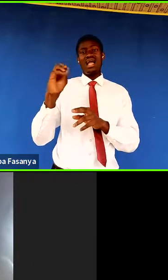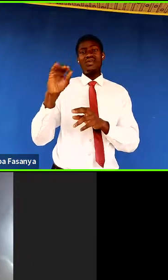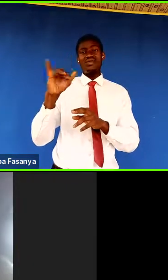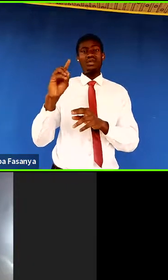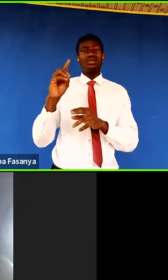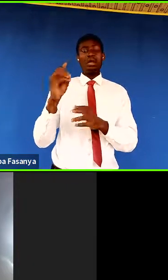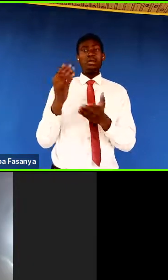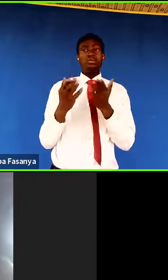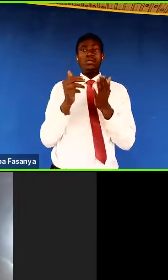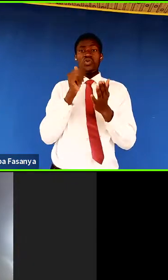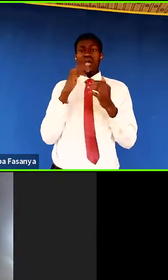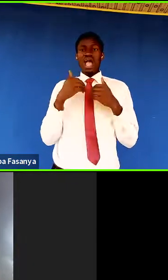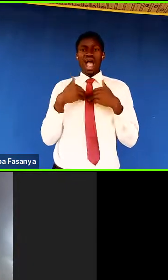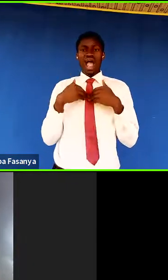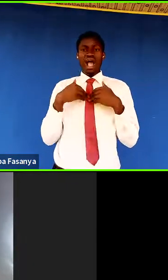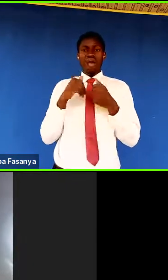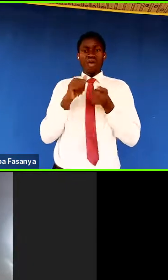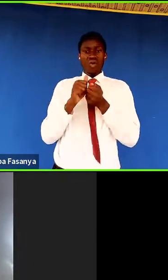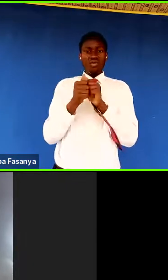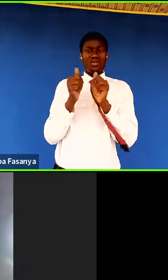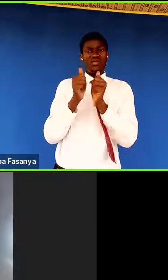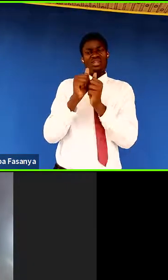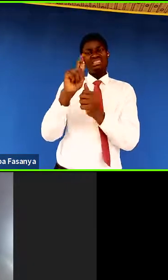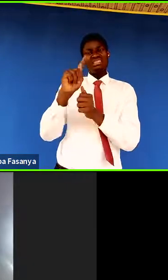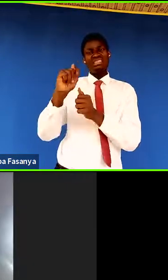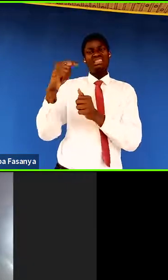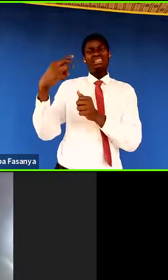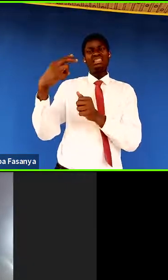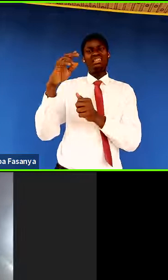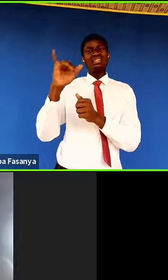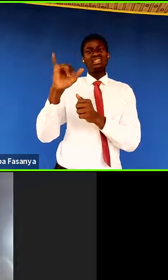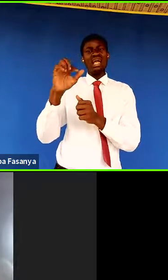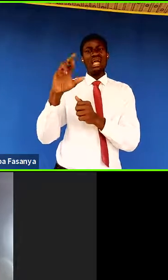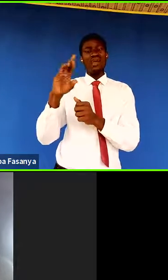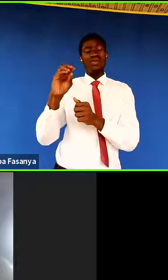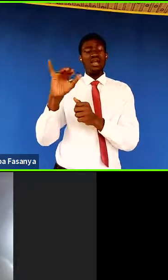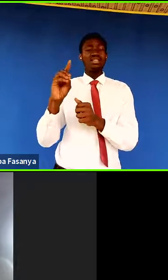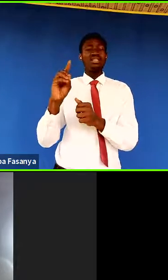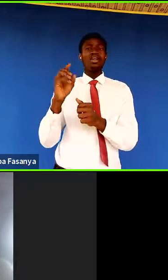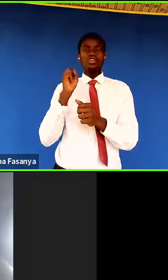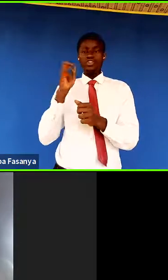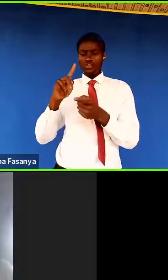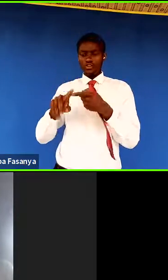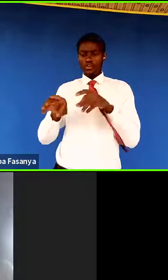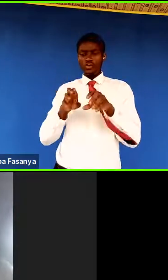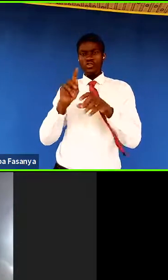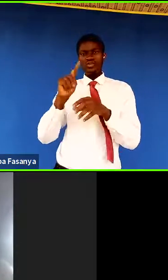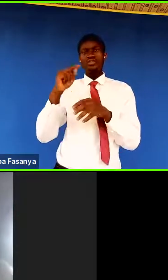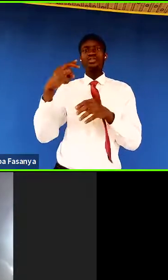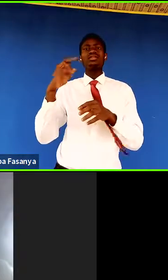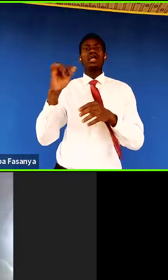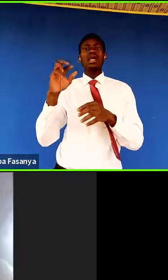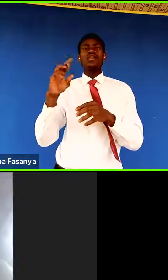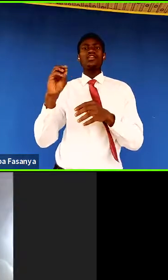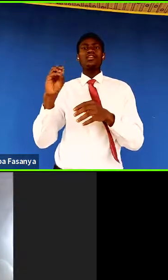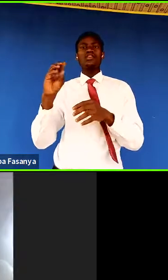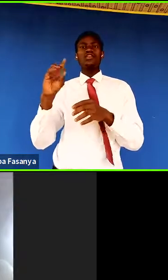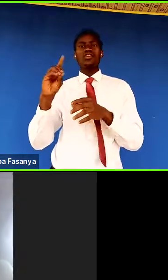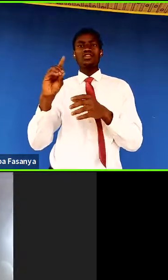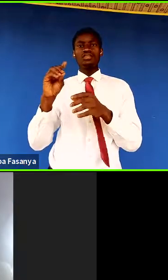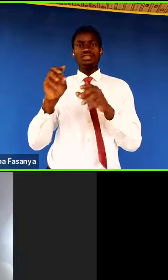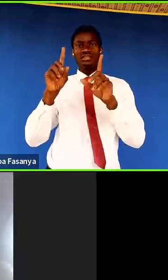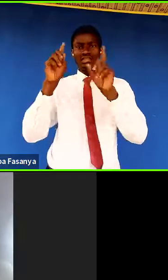can affect fertility. So if you do a thyroid function test, that can reveal that, oh, there is a problem. So it's not